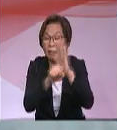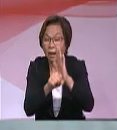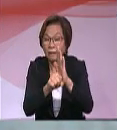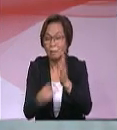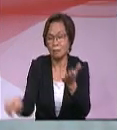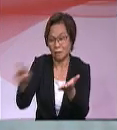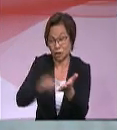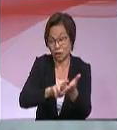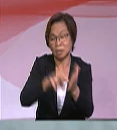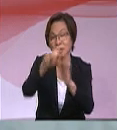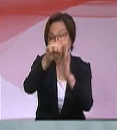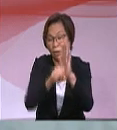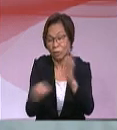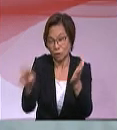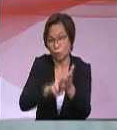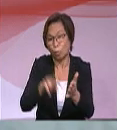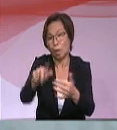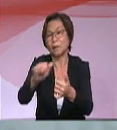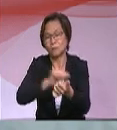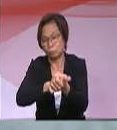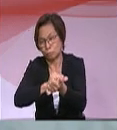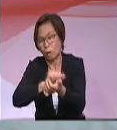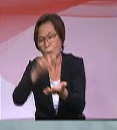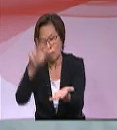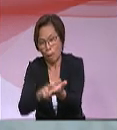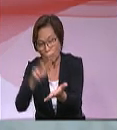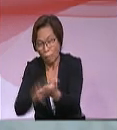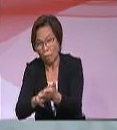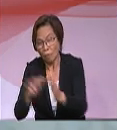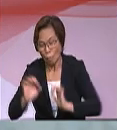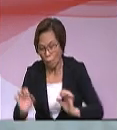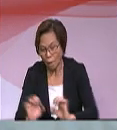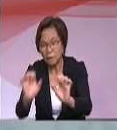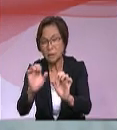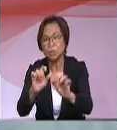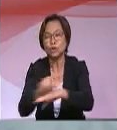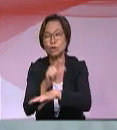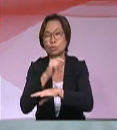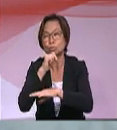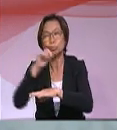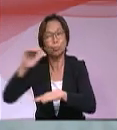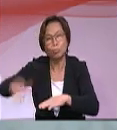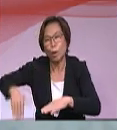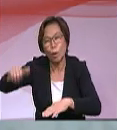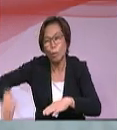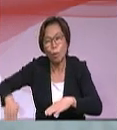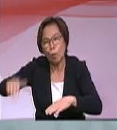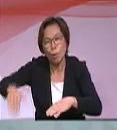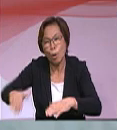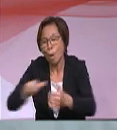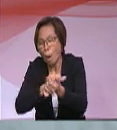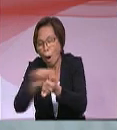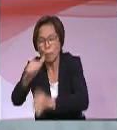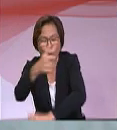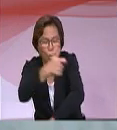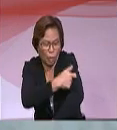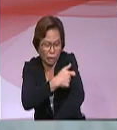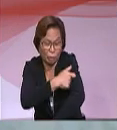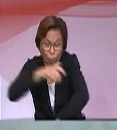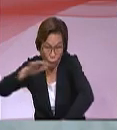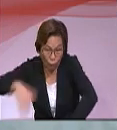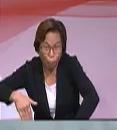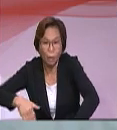are two types of registration. One is authorization for emergency use for unapproved vaccine or even medicine. But according to